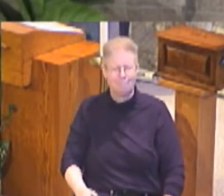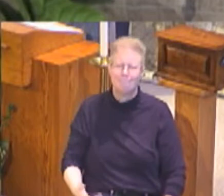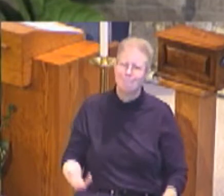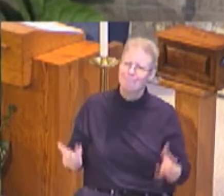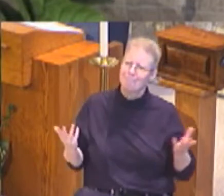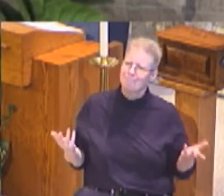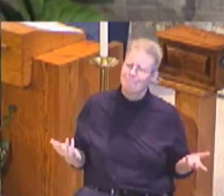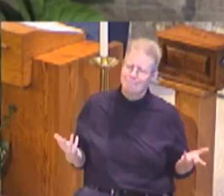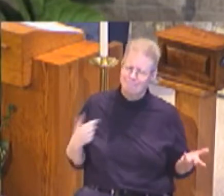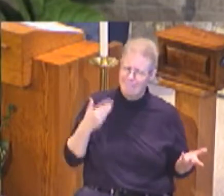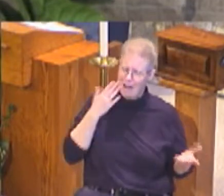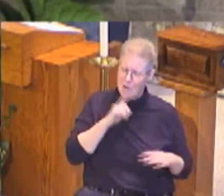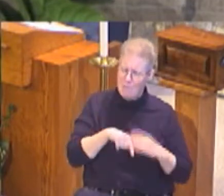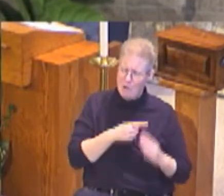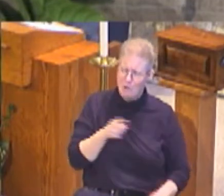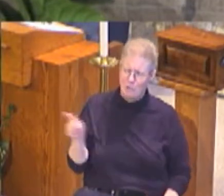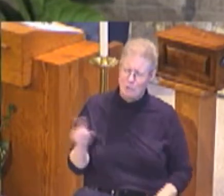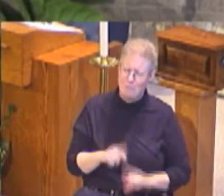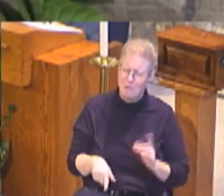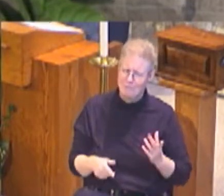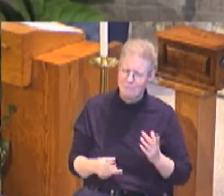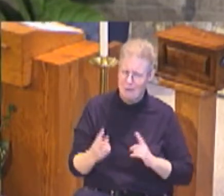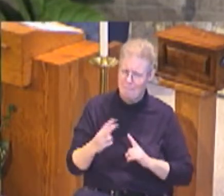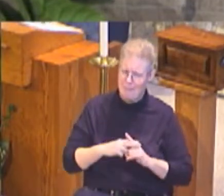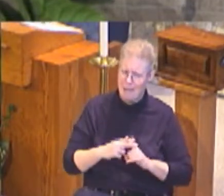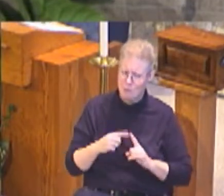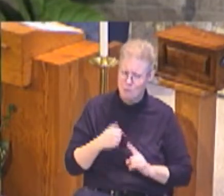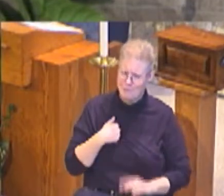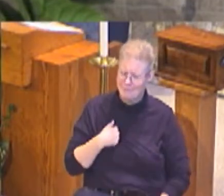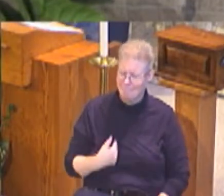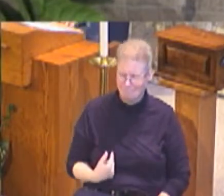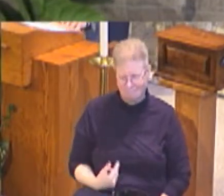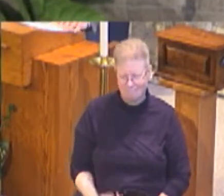I don't know about you, but that sure applies to me.